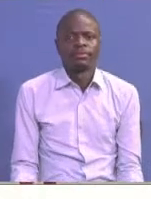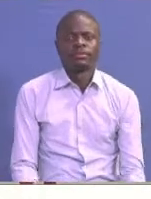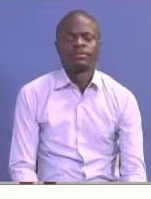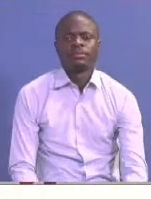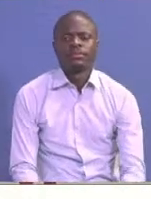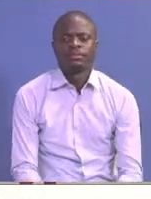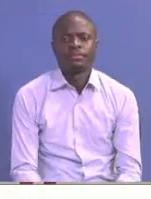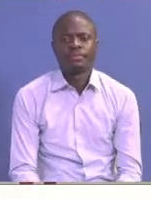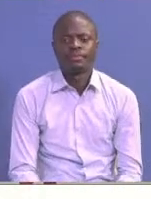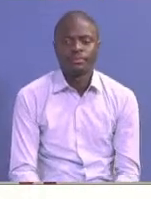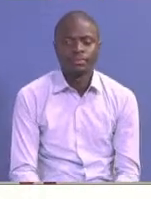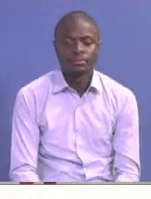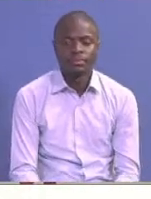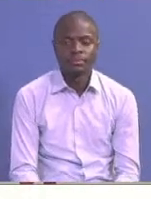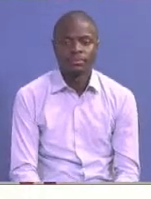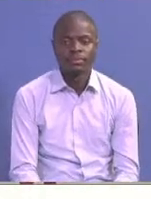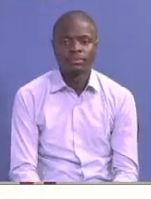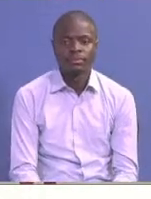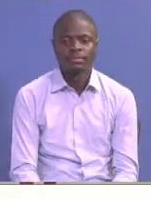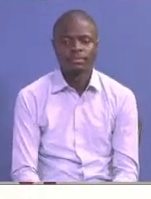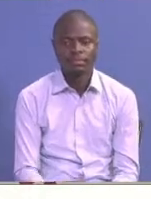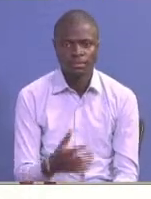Chancellor, sir.